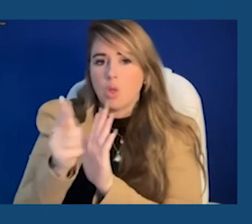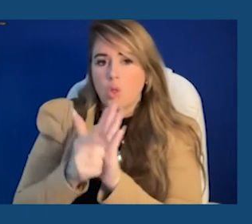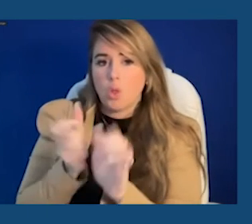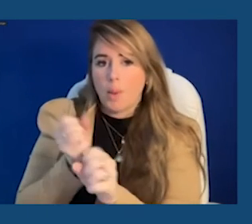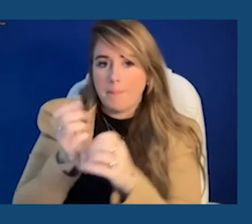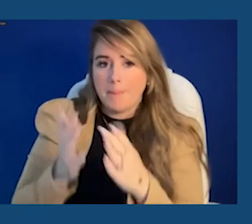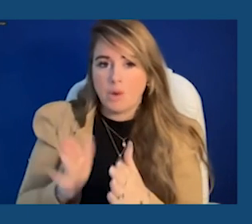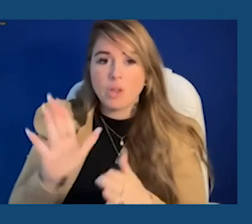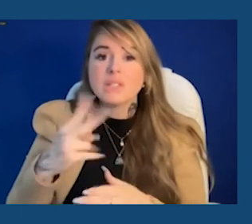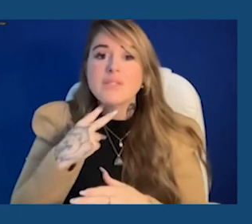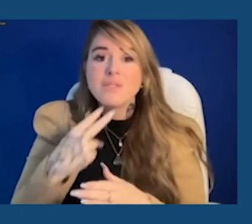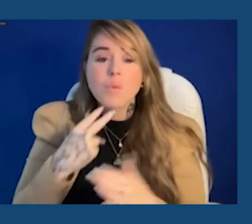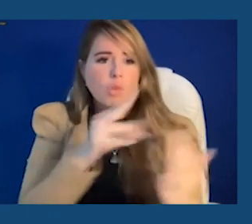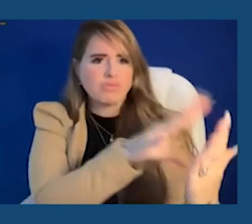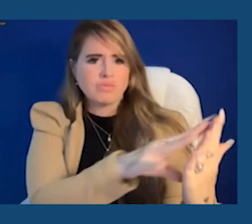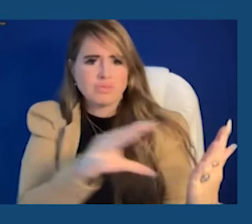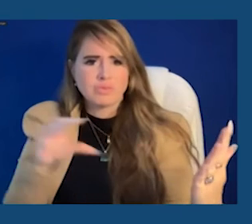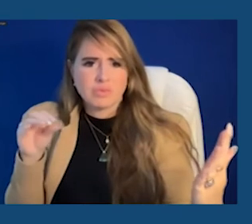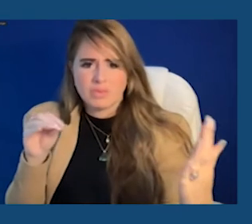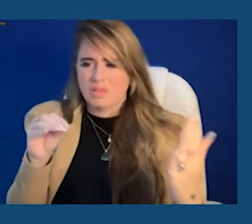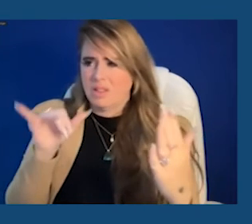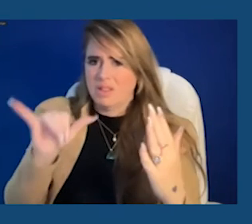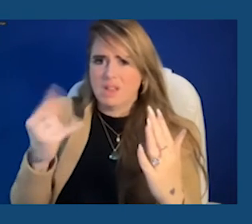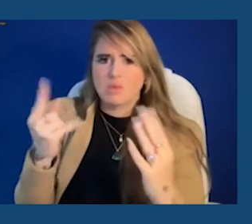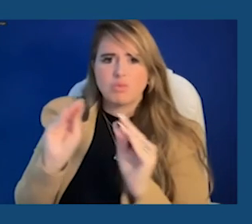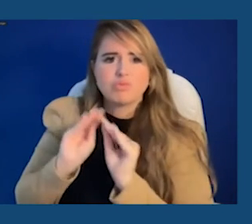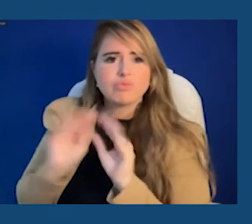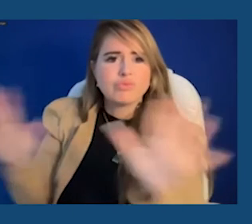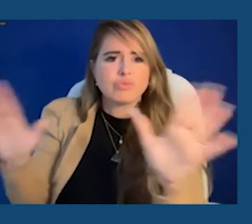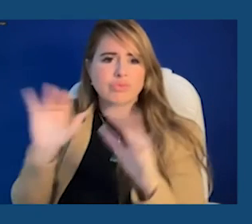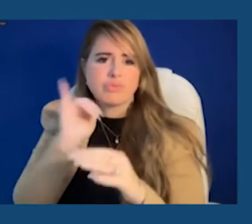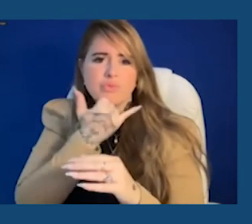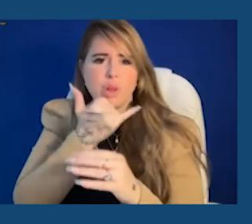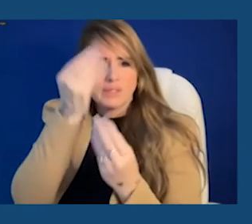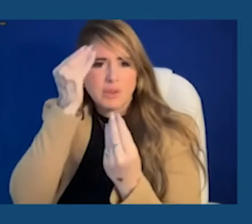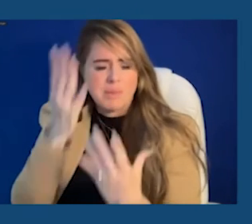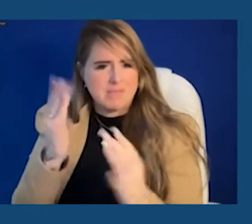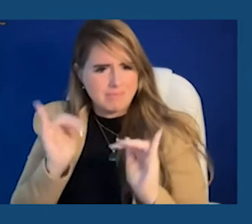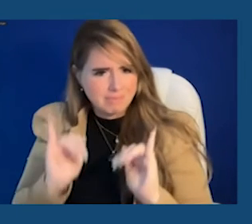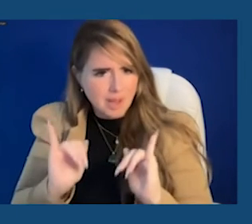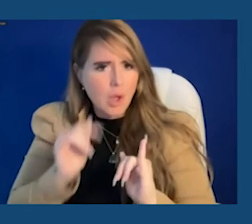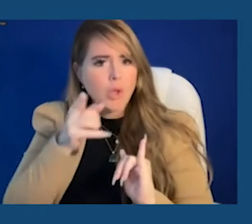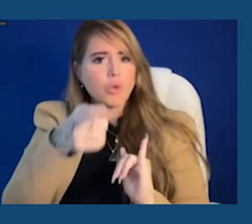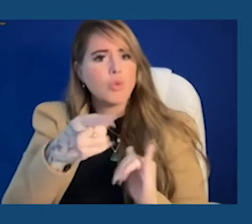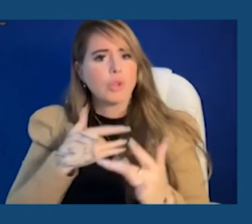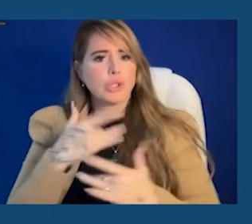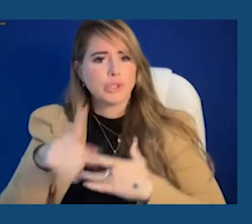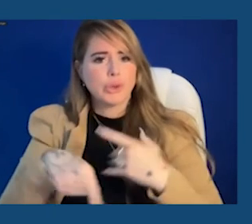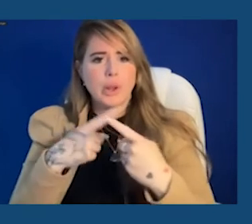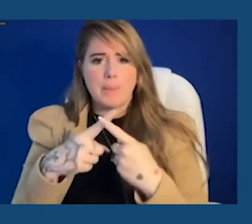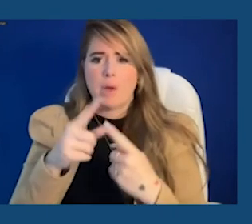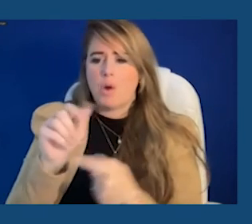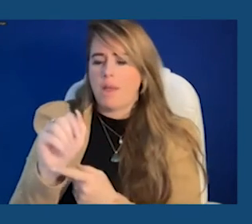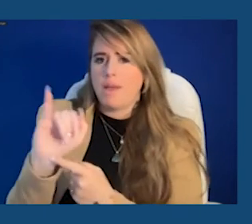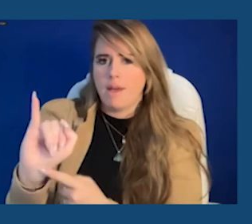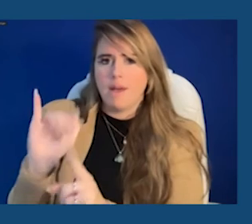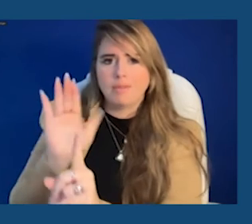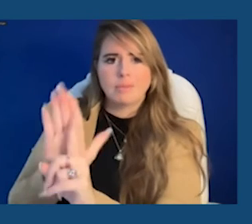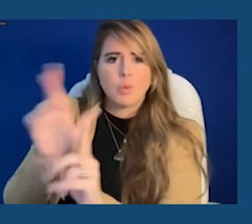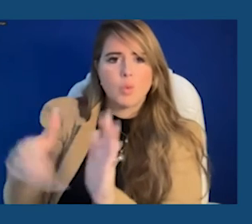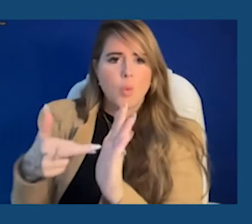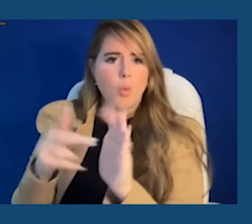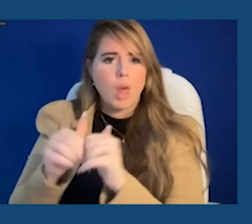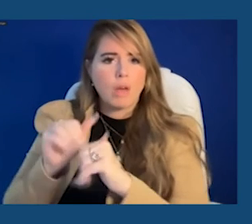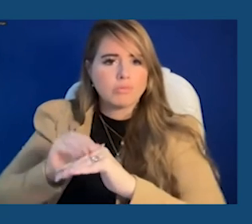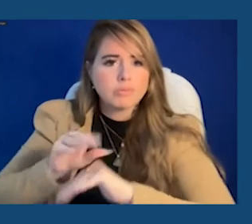impersonated, and it was kind of part of a disinformation campaign. Are you concerned about the role that artificial intelligence is going to be playing in